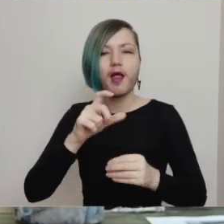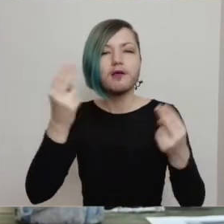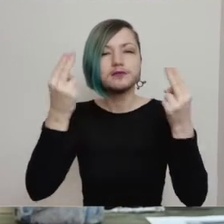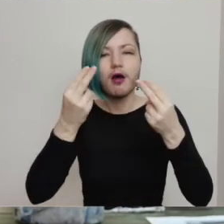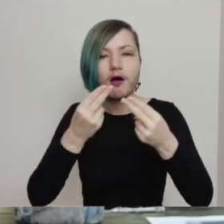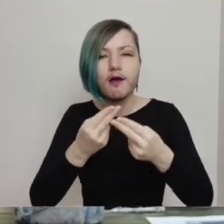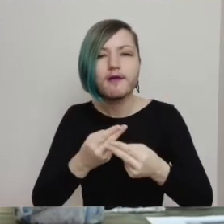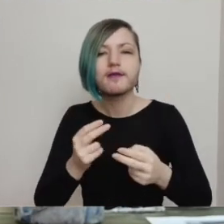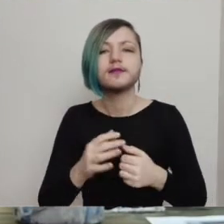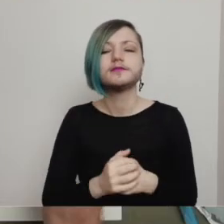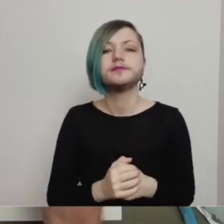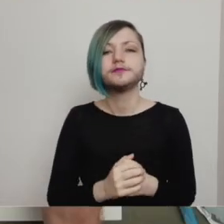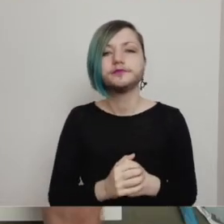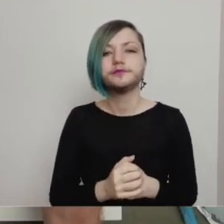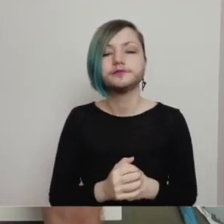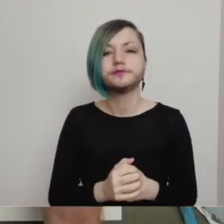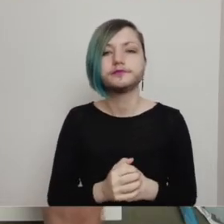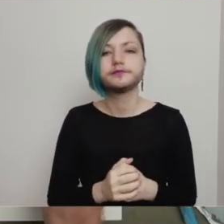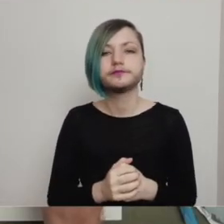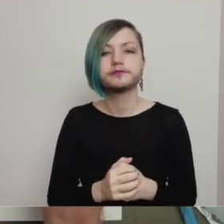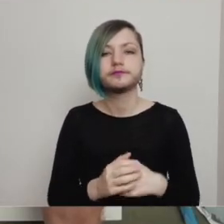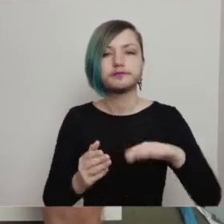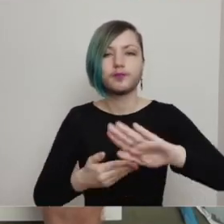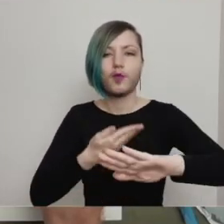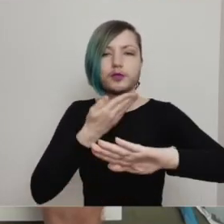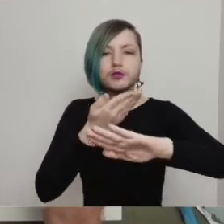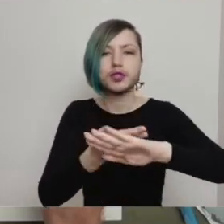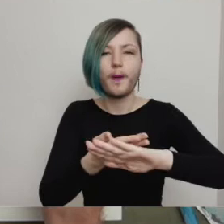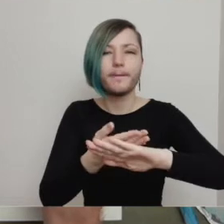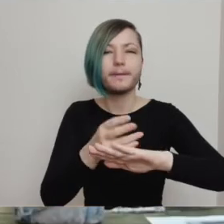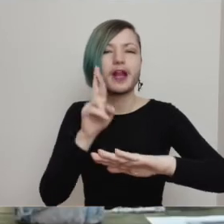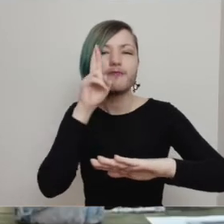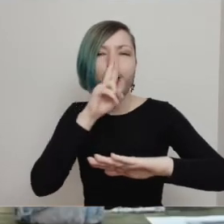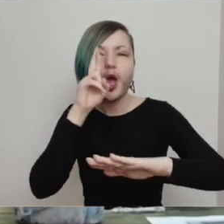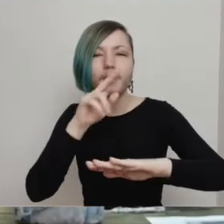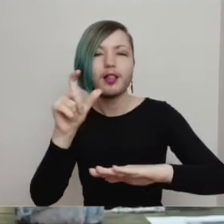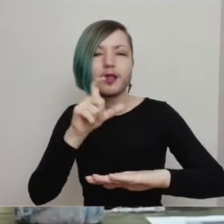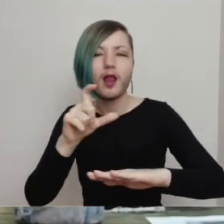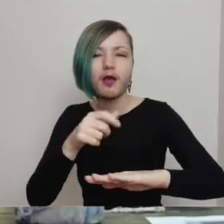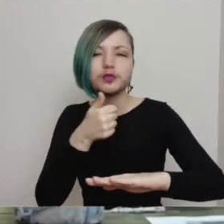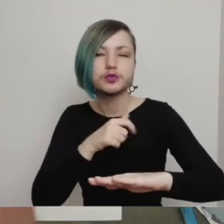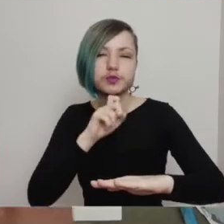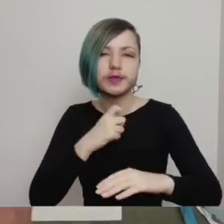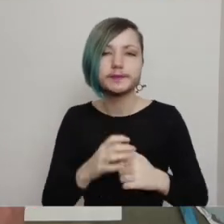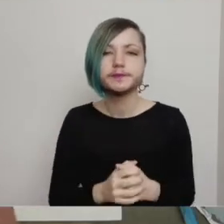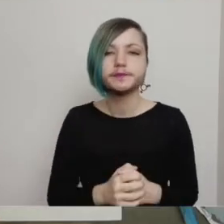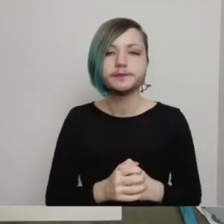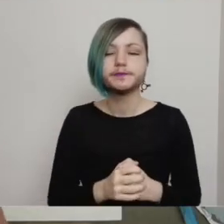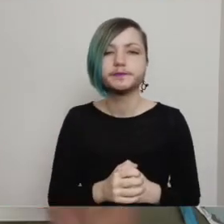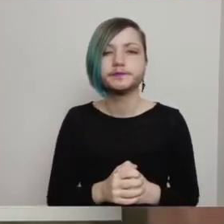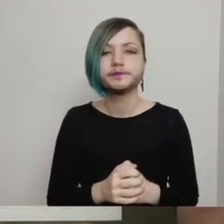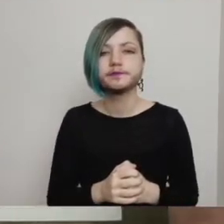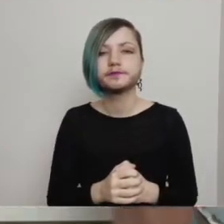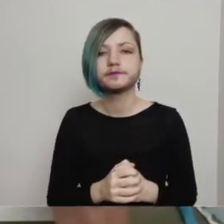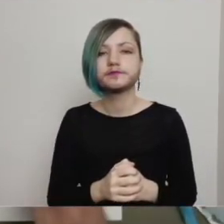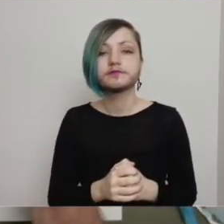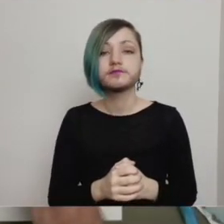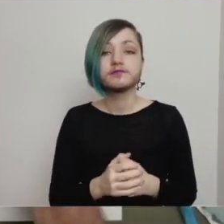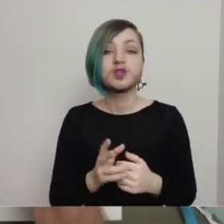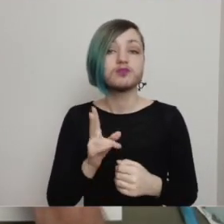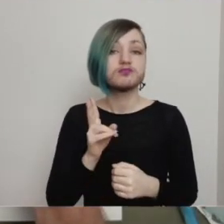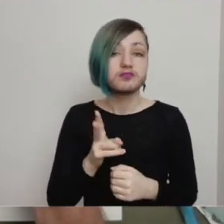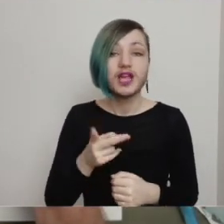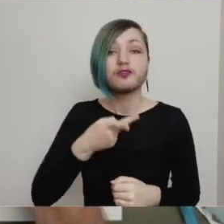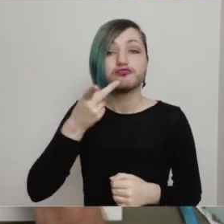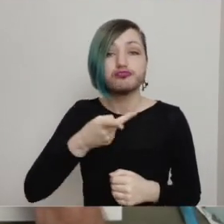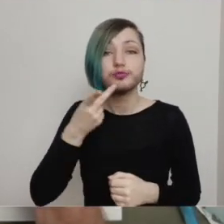colour to go on top, sort of nice sort of dark purpley colour. All I'm going to do is just repeat the same kind